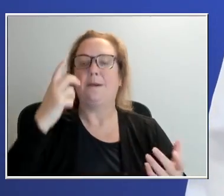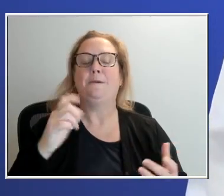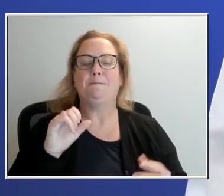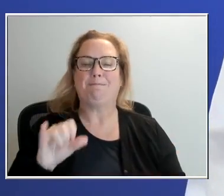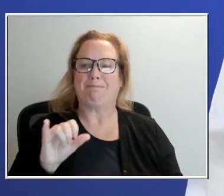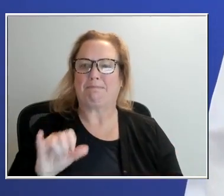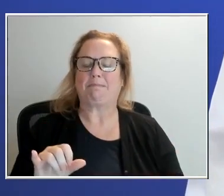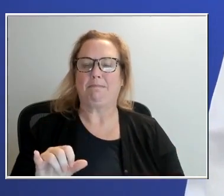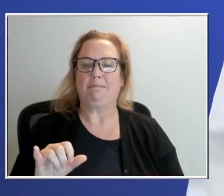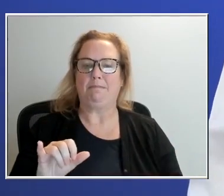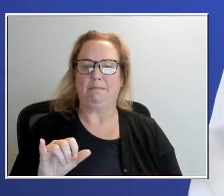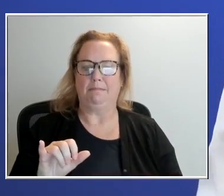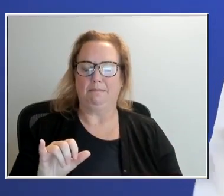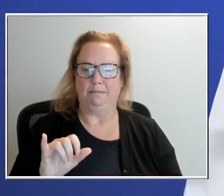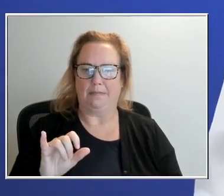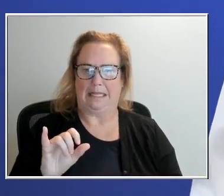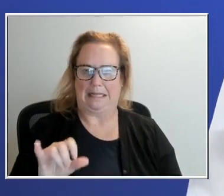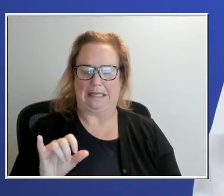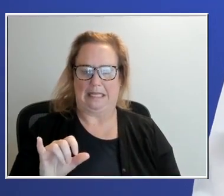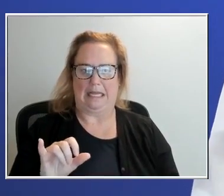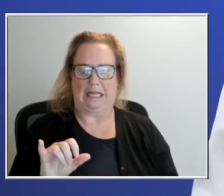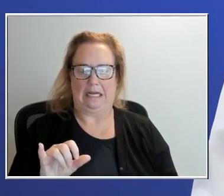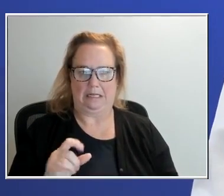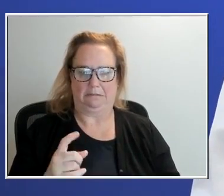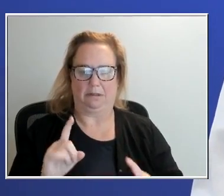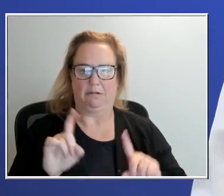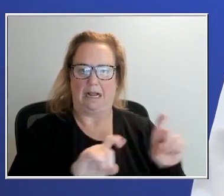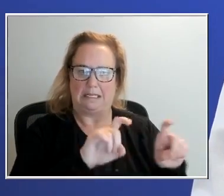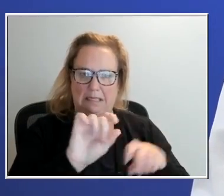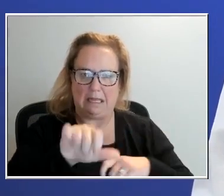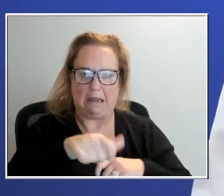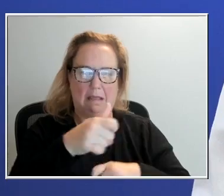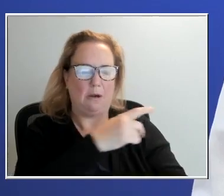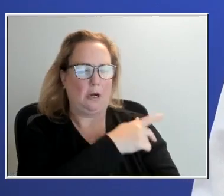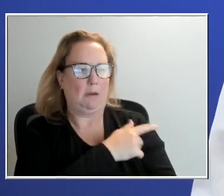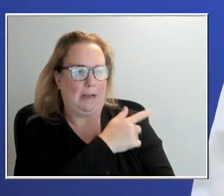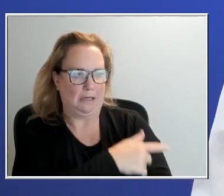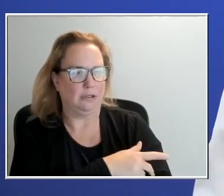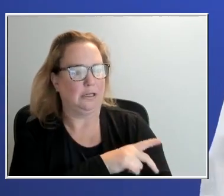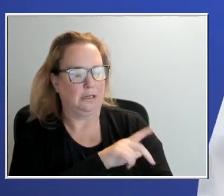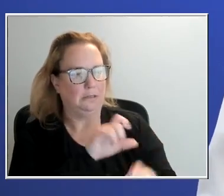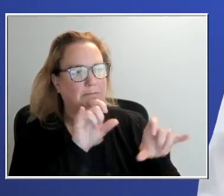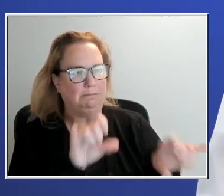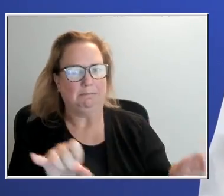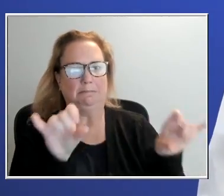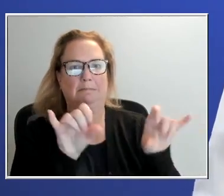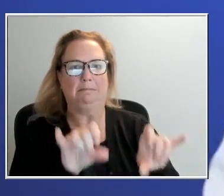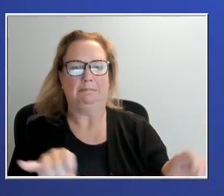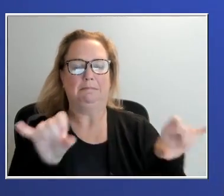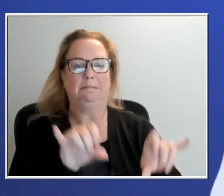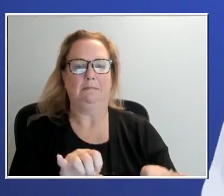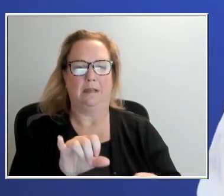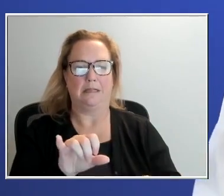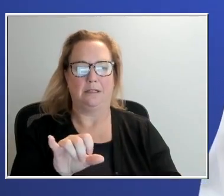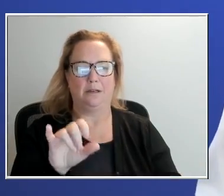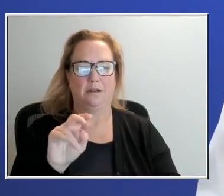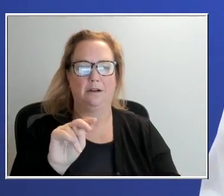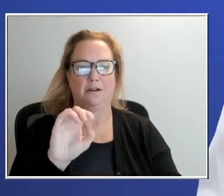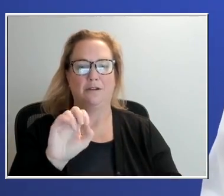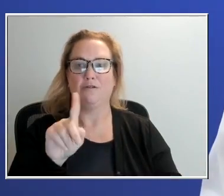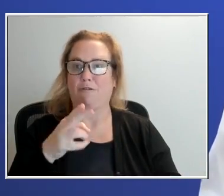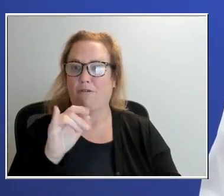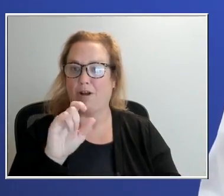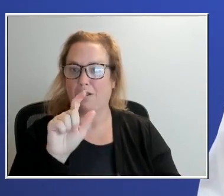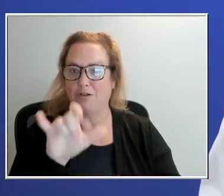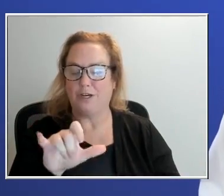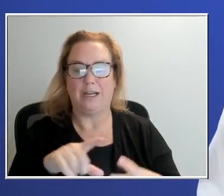that, I started asking other patients, and looks like this was a common phenomenon, but as a nephrologist or as a surgeon, we generally don't talk about